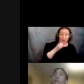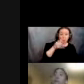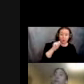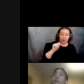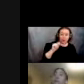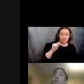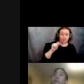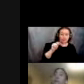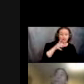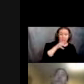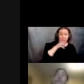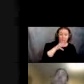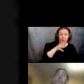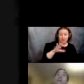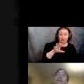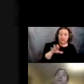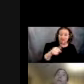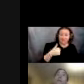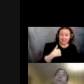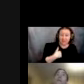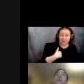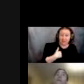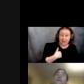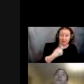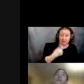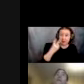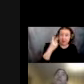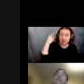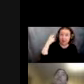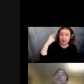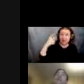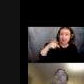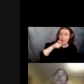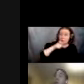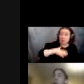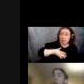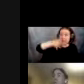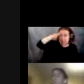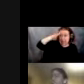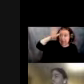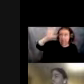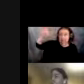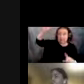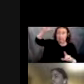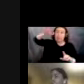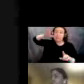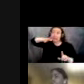my grandmother's, you know, my father's mother's grandparents are.